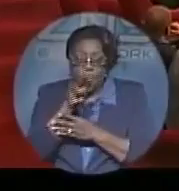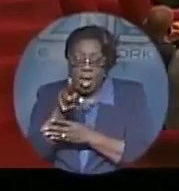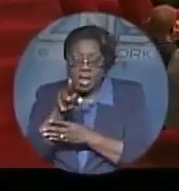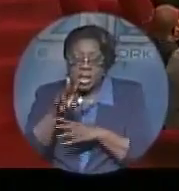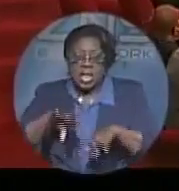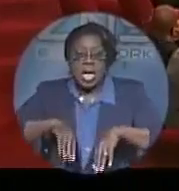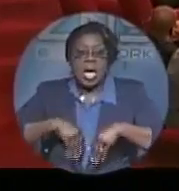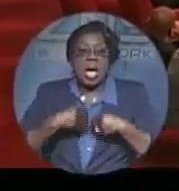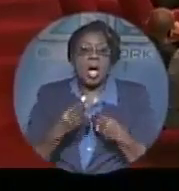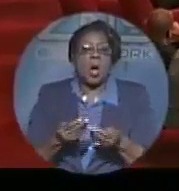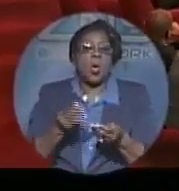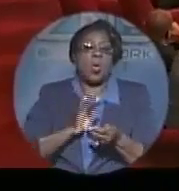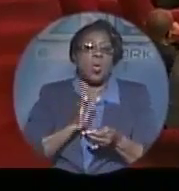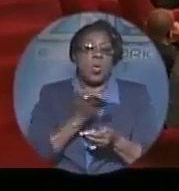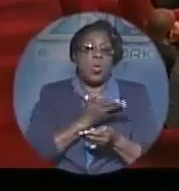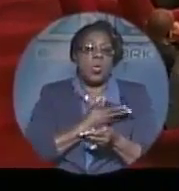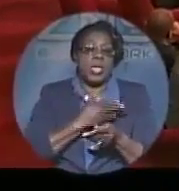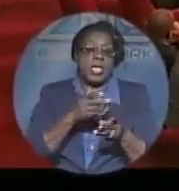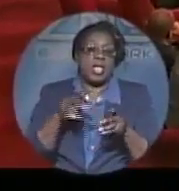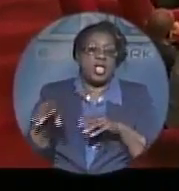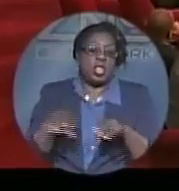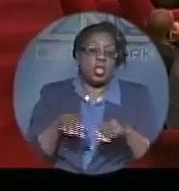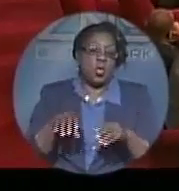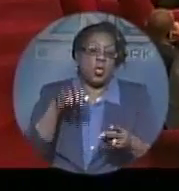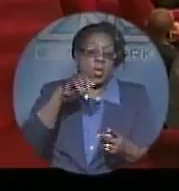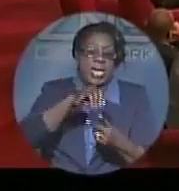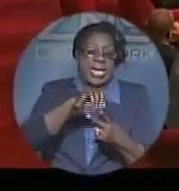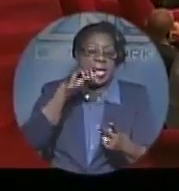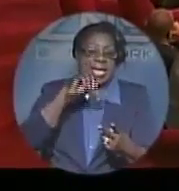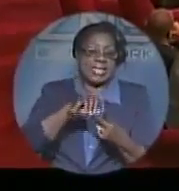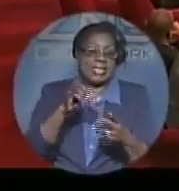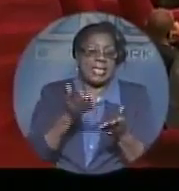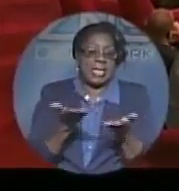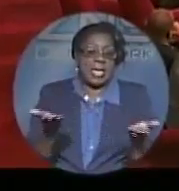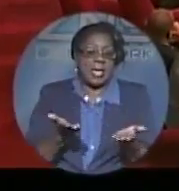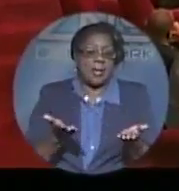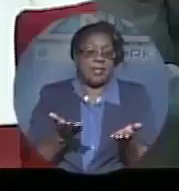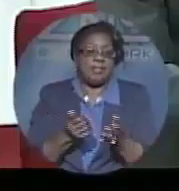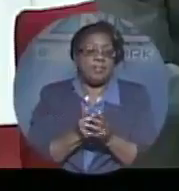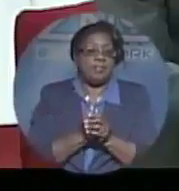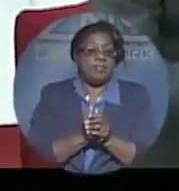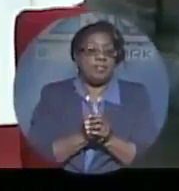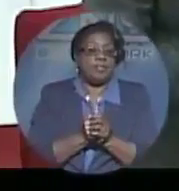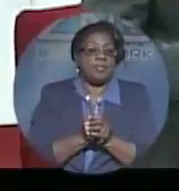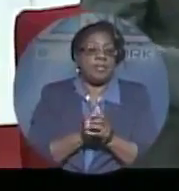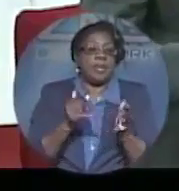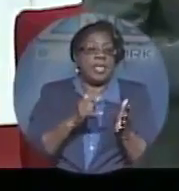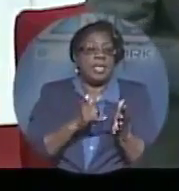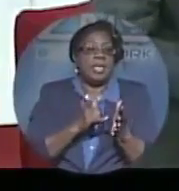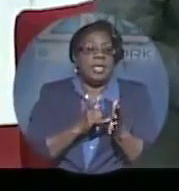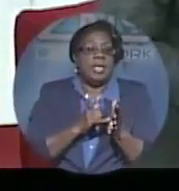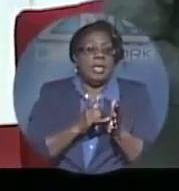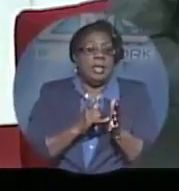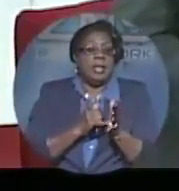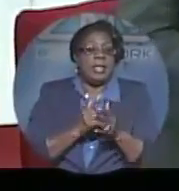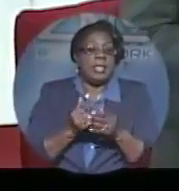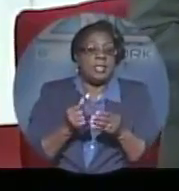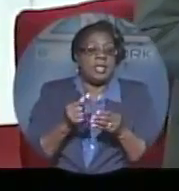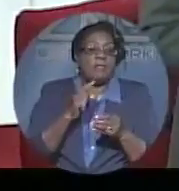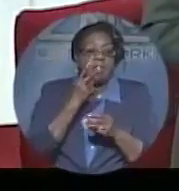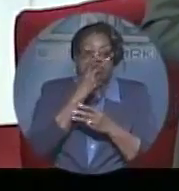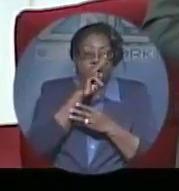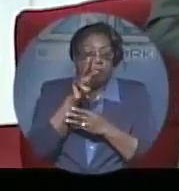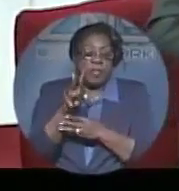He, however, took issue with persons who do not exercise their right to vote. It is an unfortunate